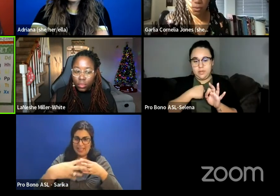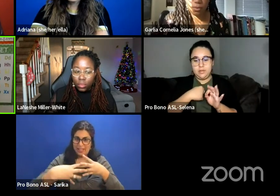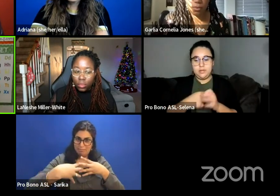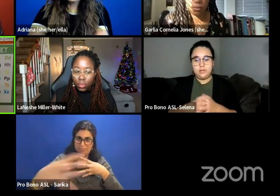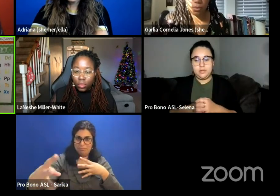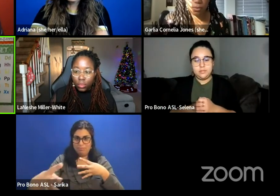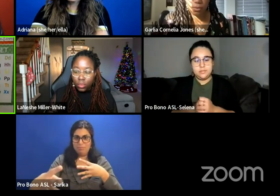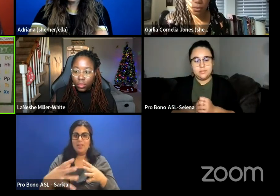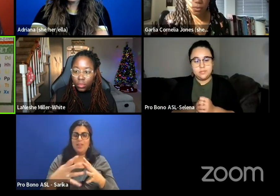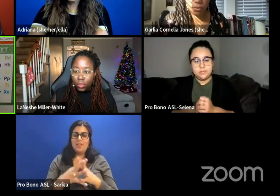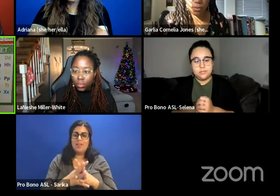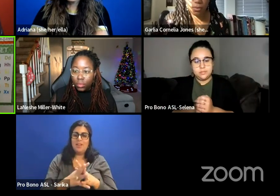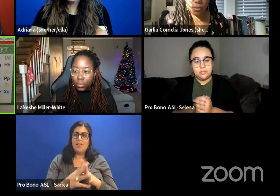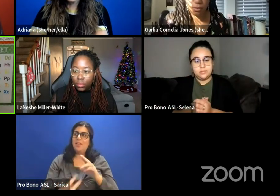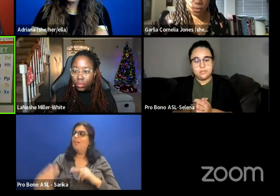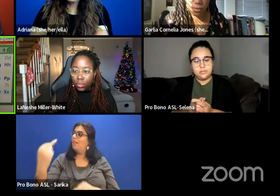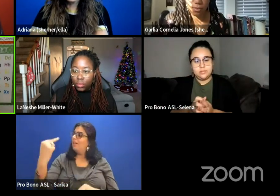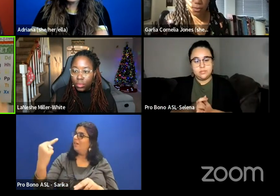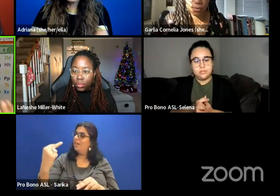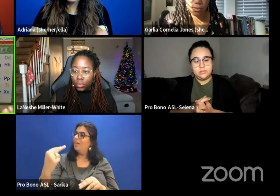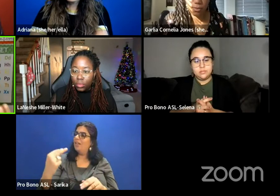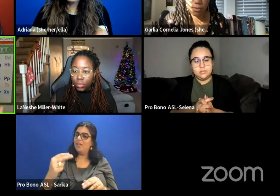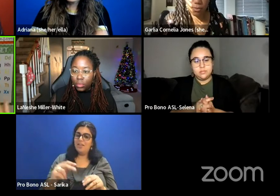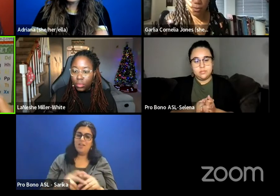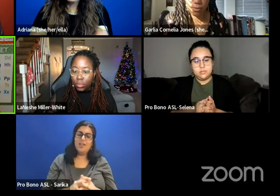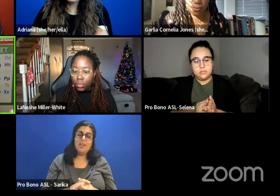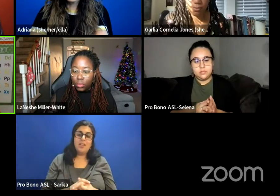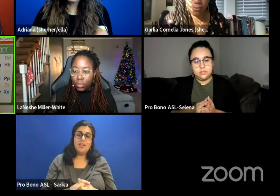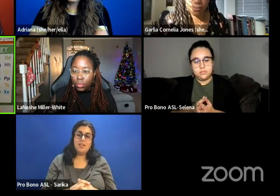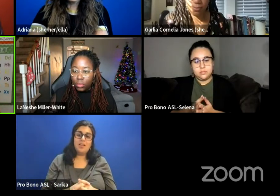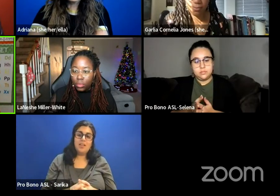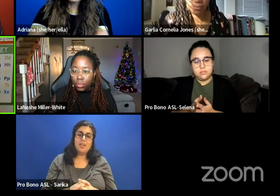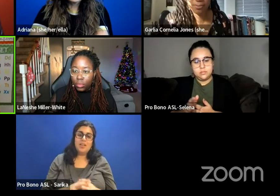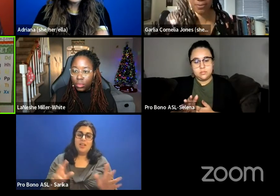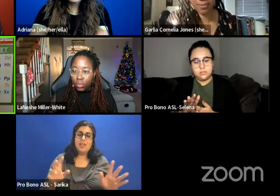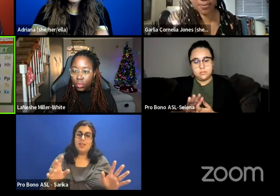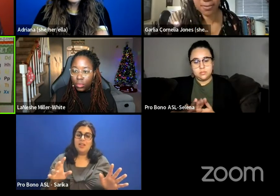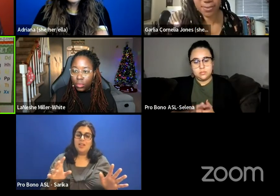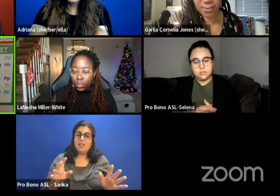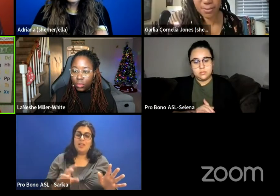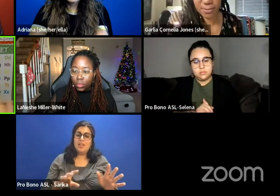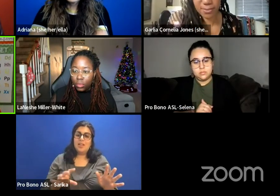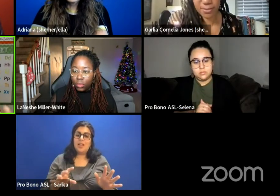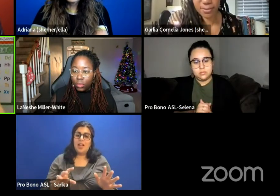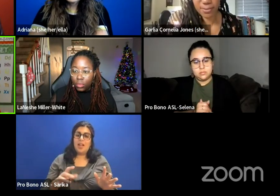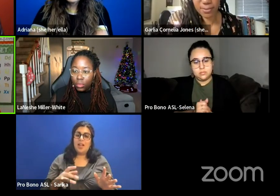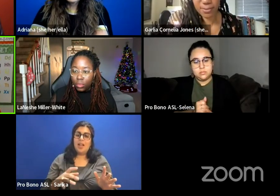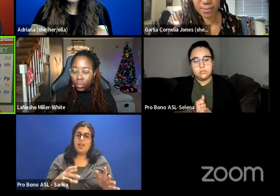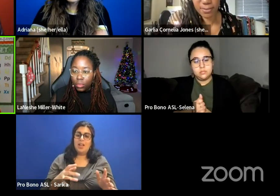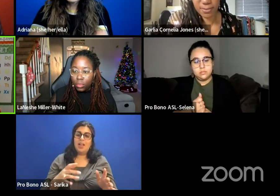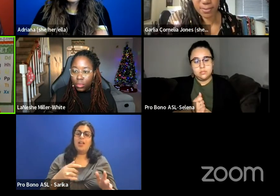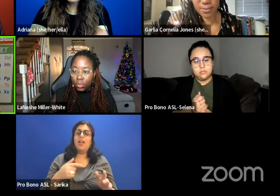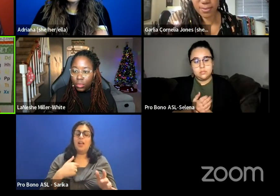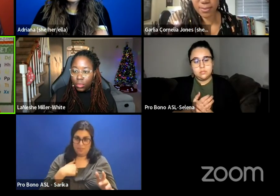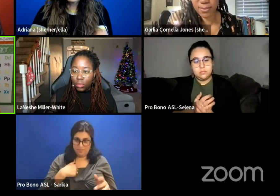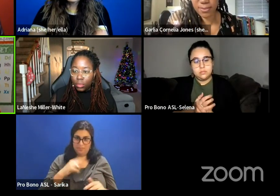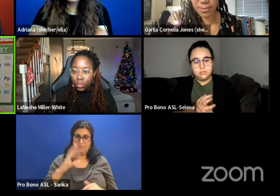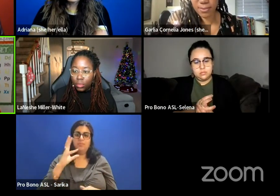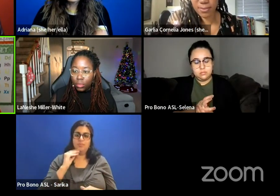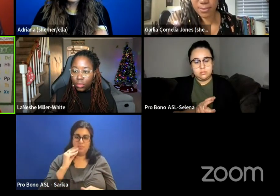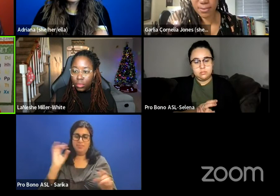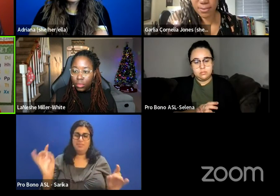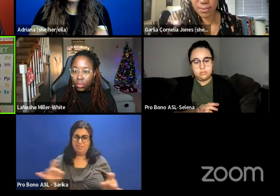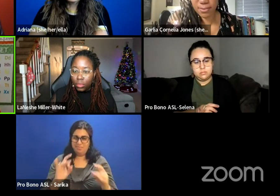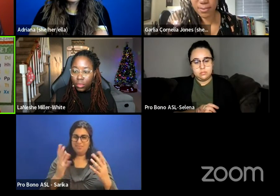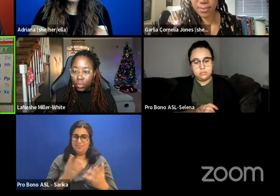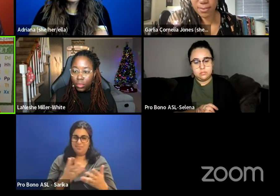like Lynish and like Garliet and like Adriana who had come before me, and just sort of say, I have gone through these horrible things.